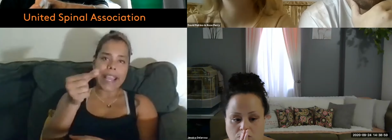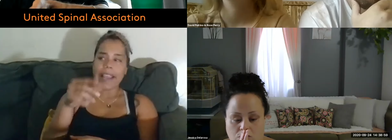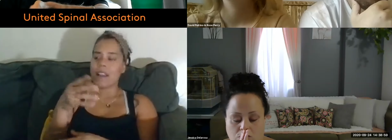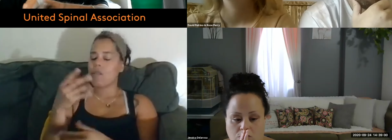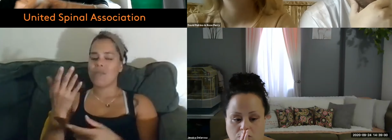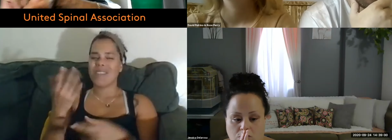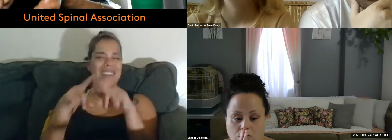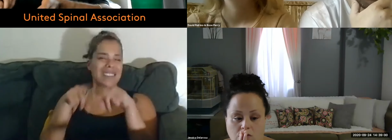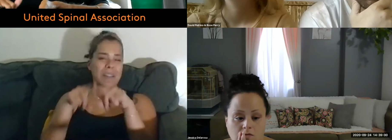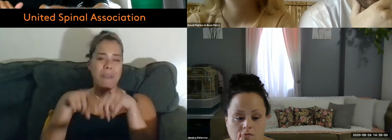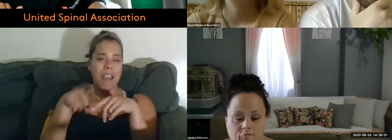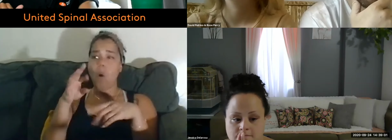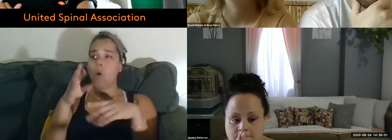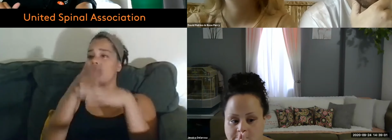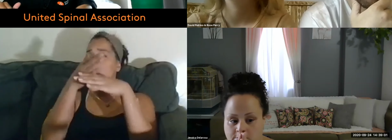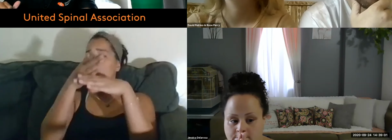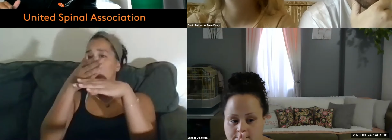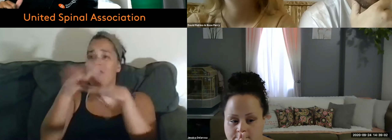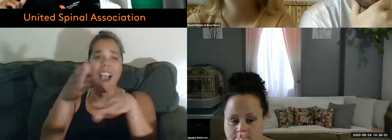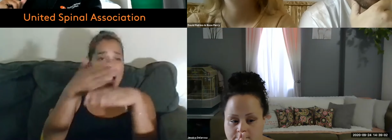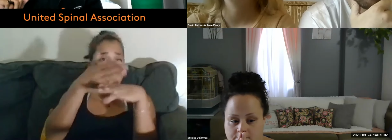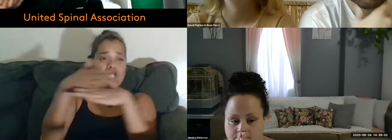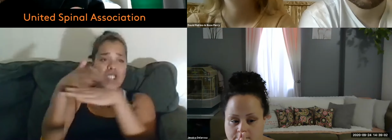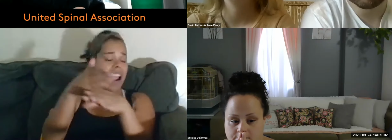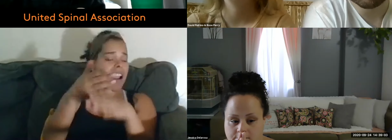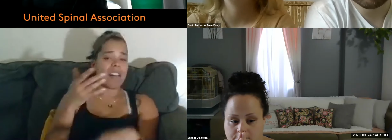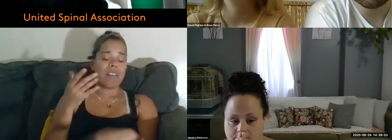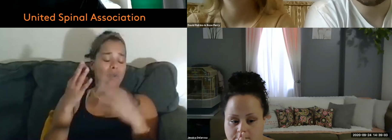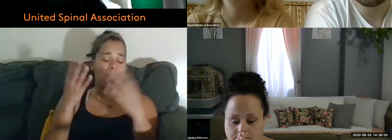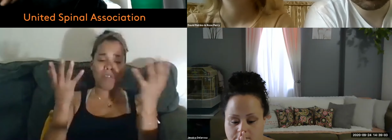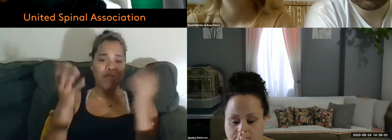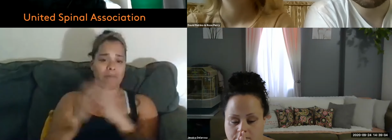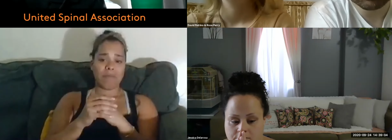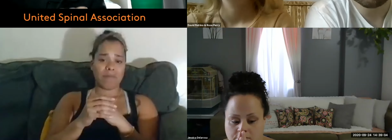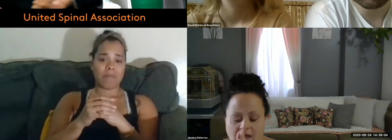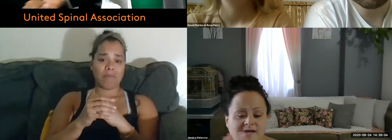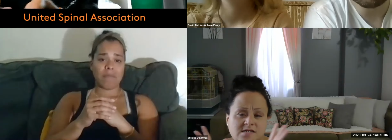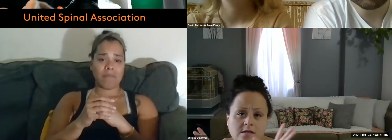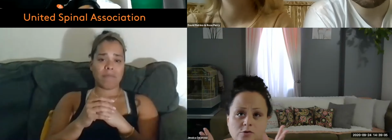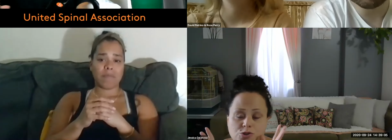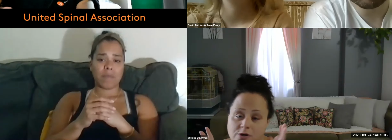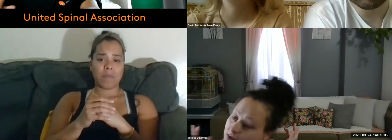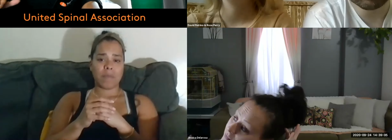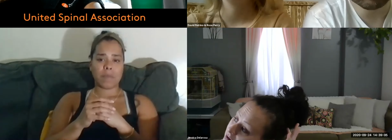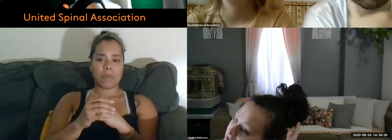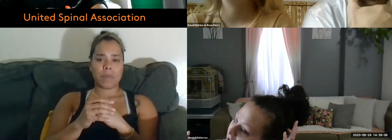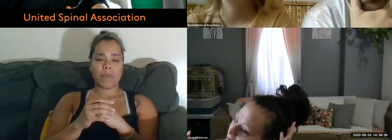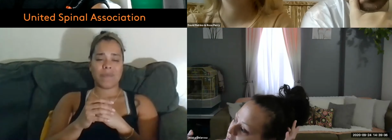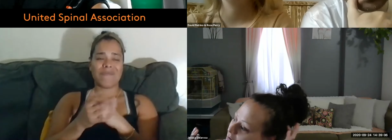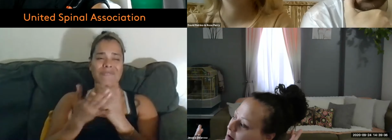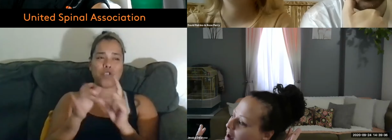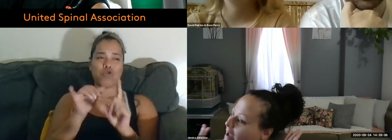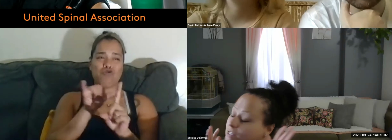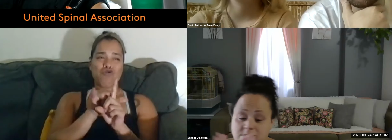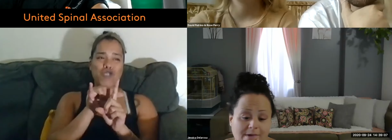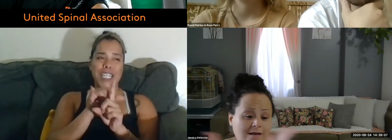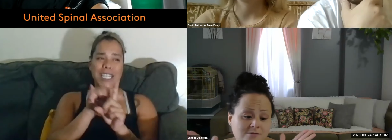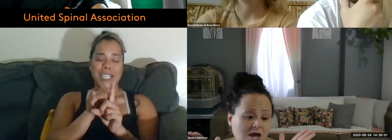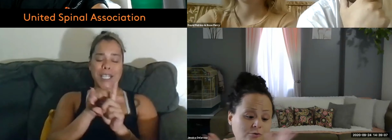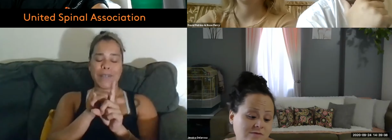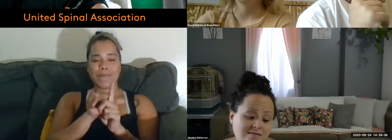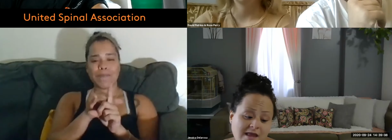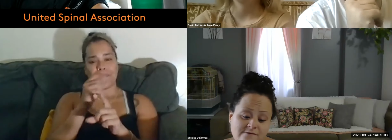divide it. They can make that go far. So And it's a little tricky because, like, to